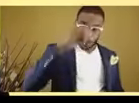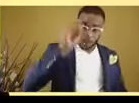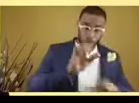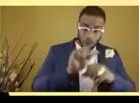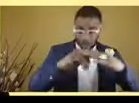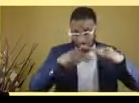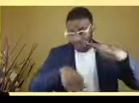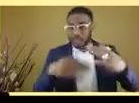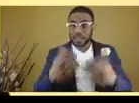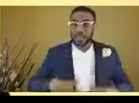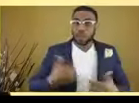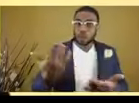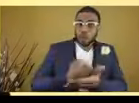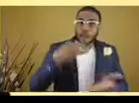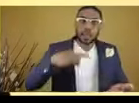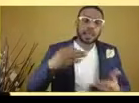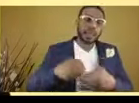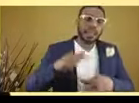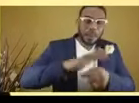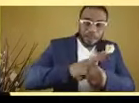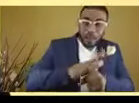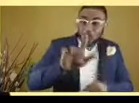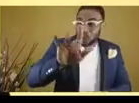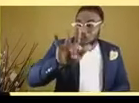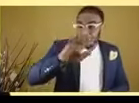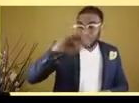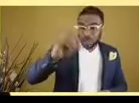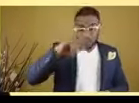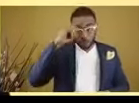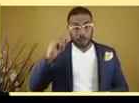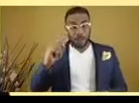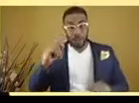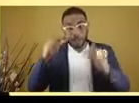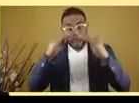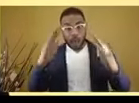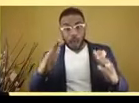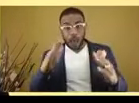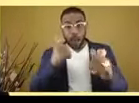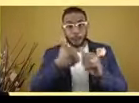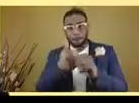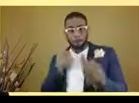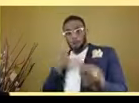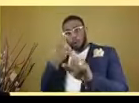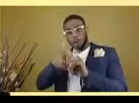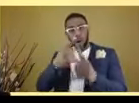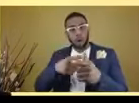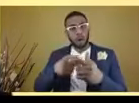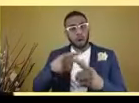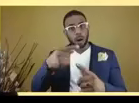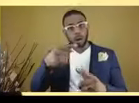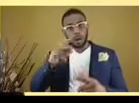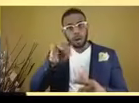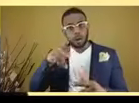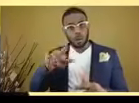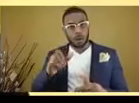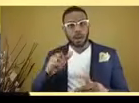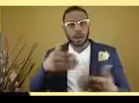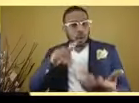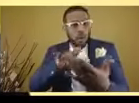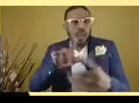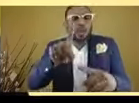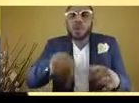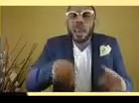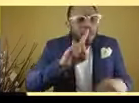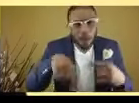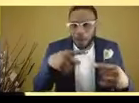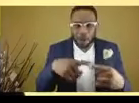living wage. In the pandemic, 25% of Black households are behind in their rent or their mortgage or facing eviction. So you cannot talk